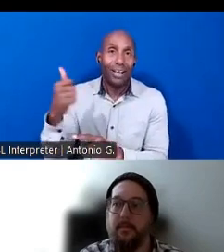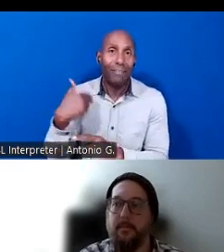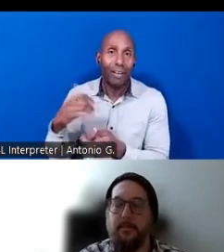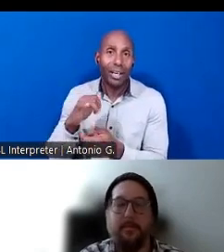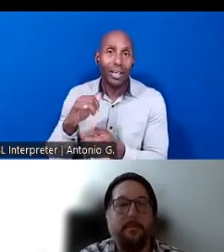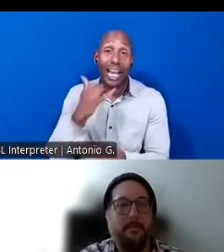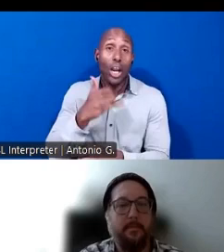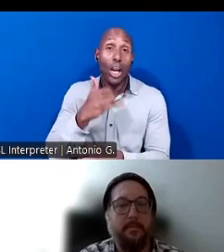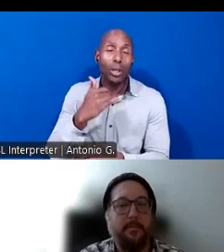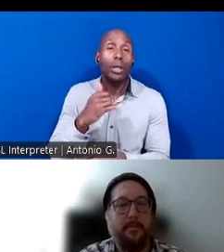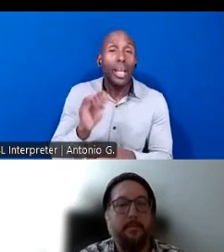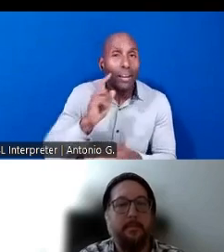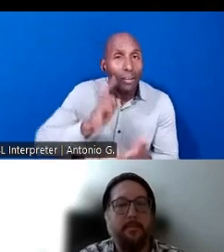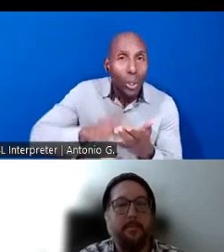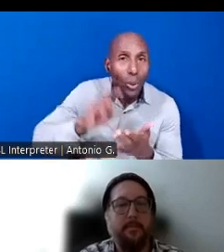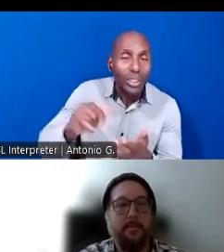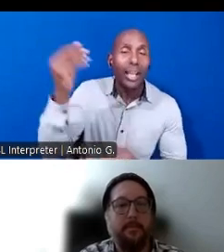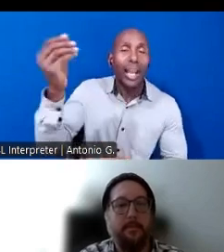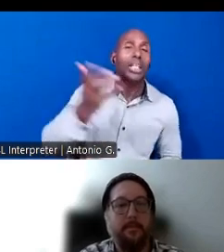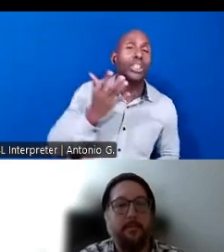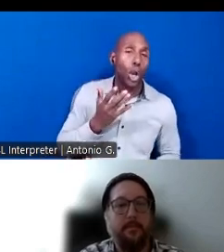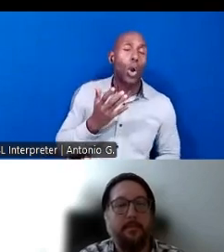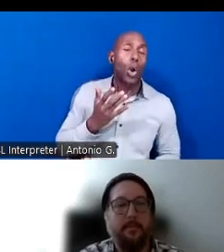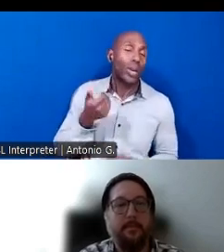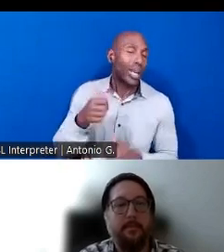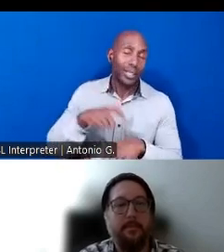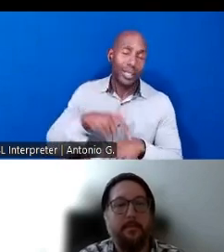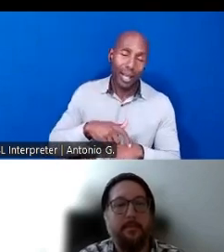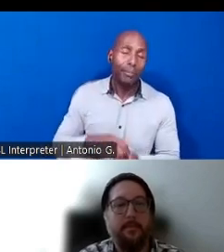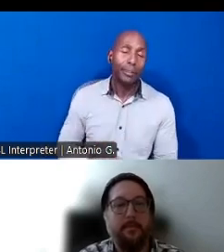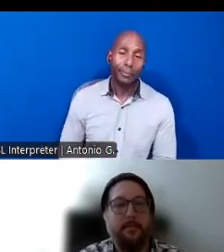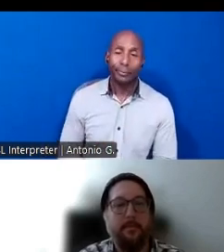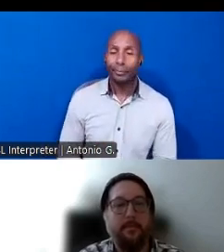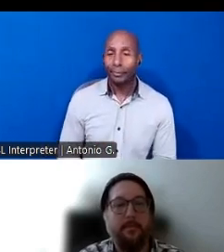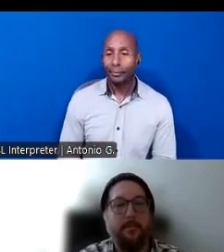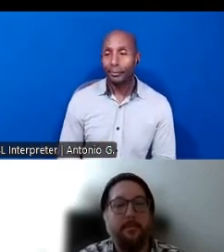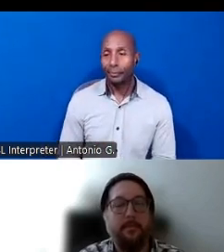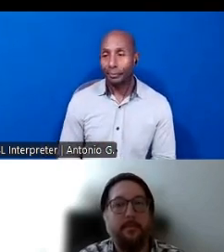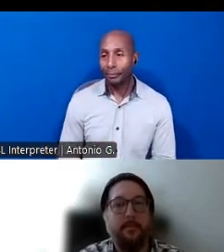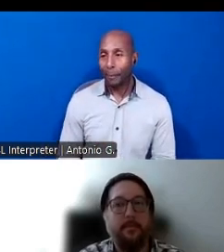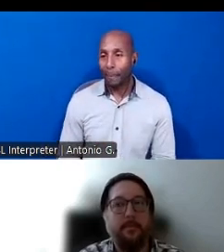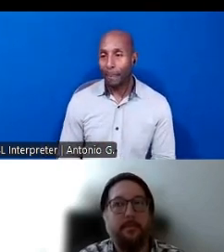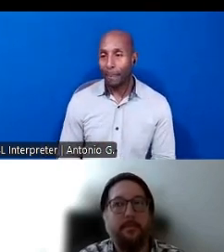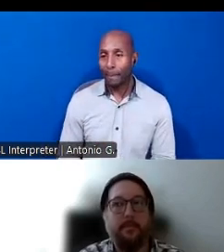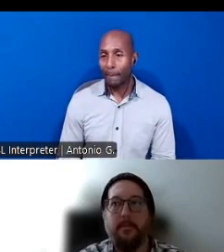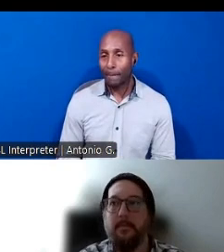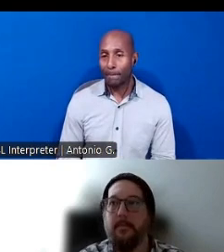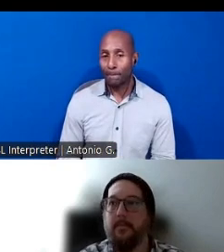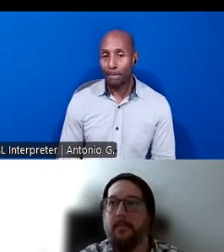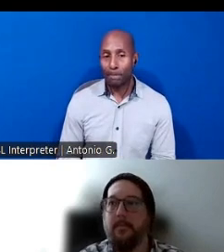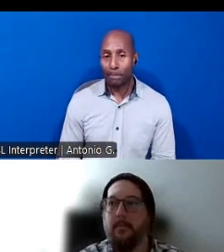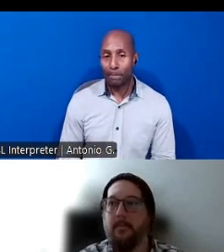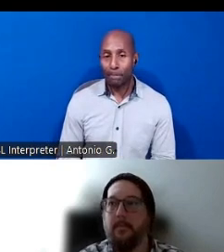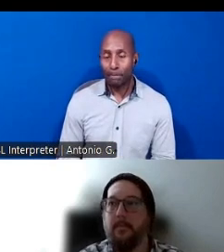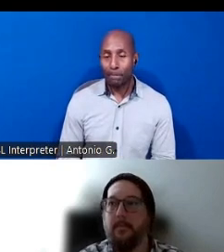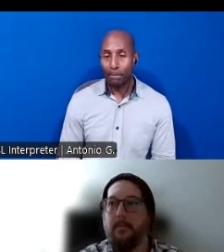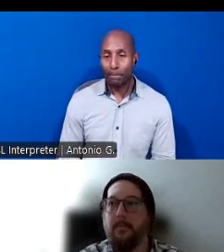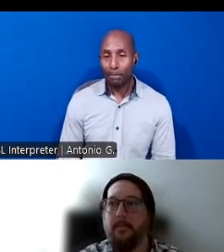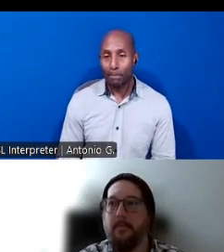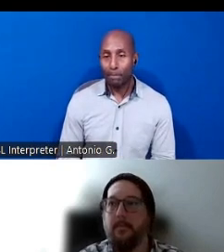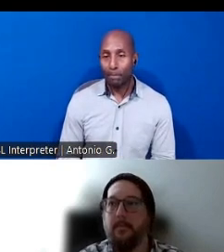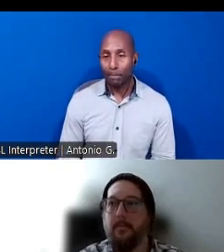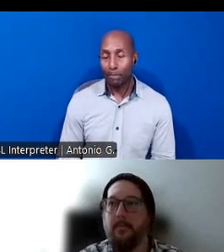it, if you came across stuff like that, if you'd let us know. But generally, with this, if it's erroring and it's not